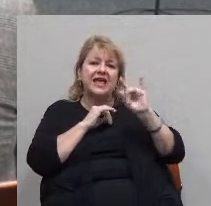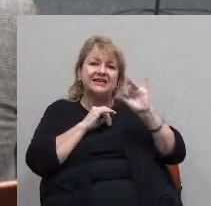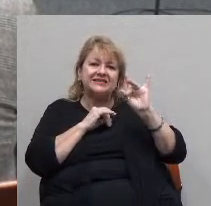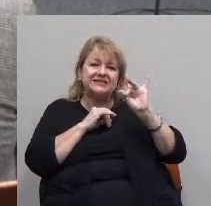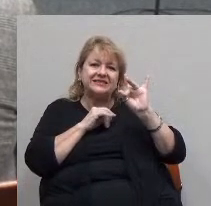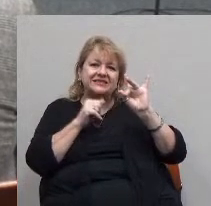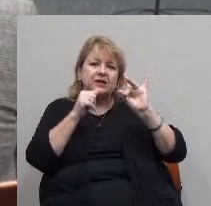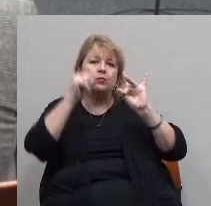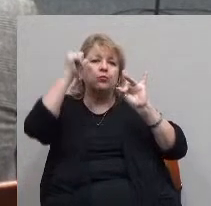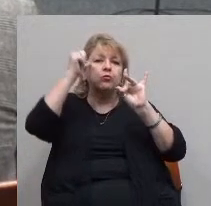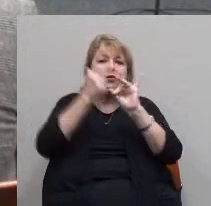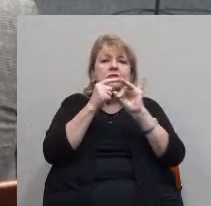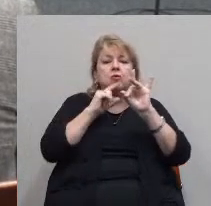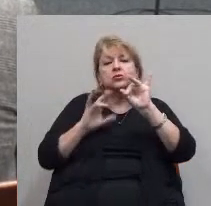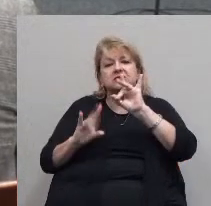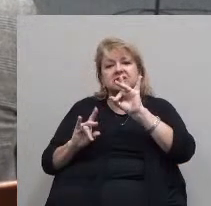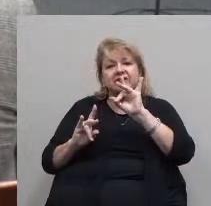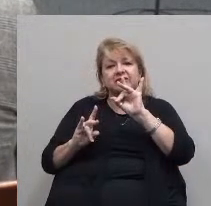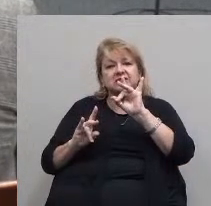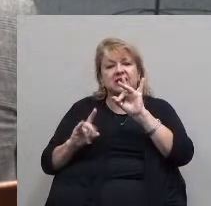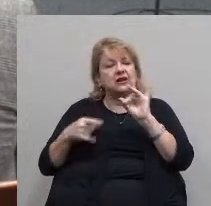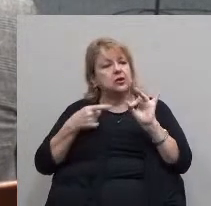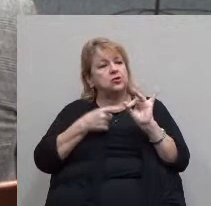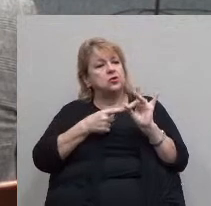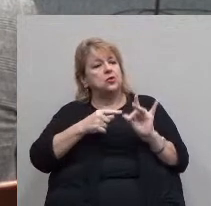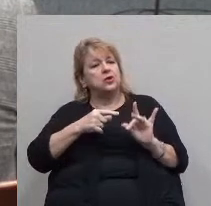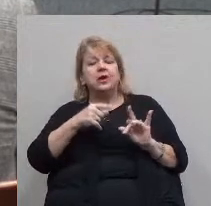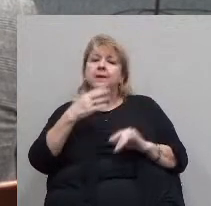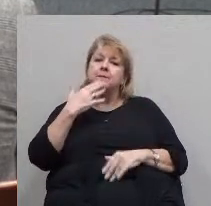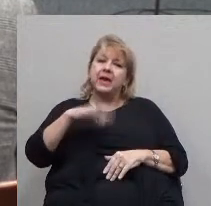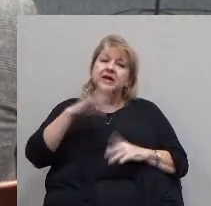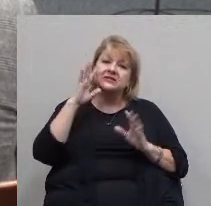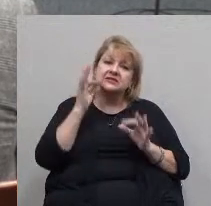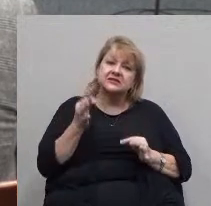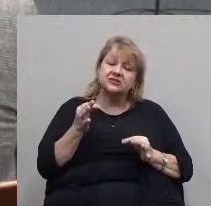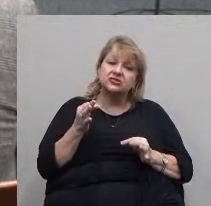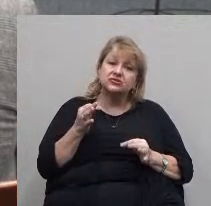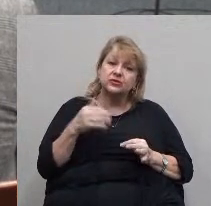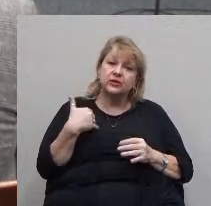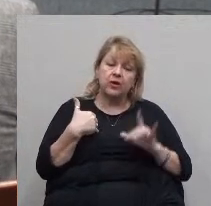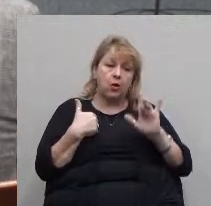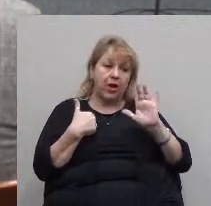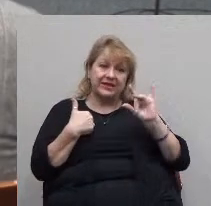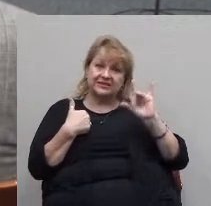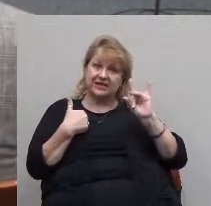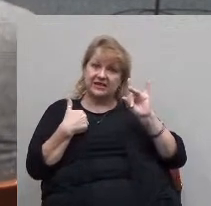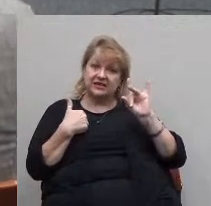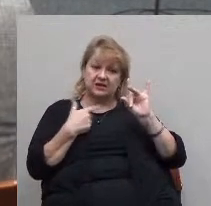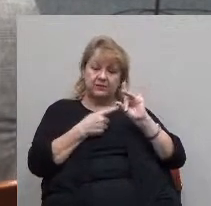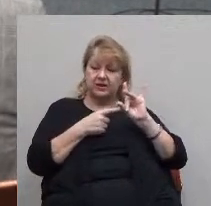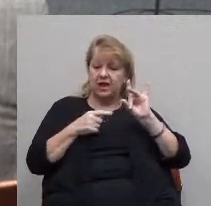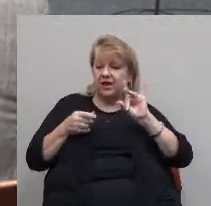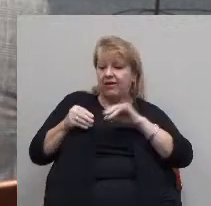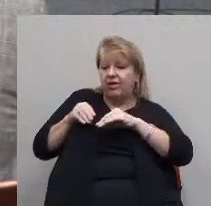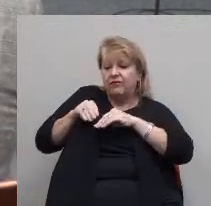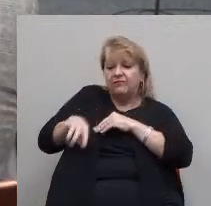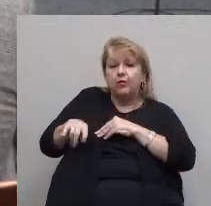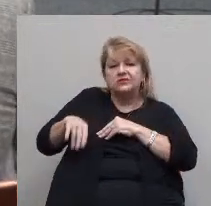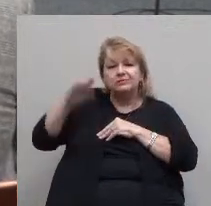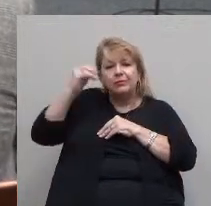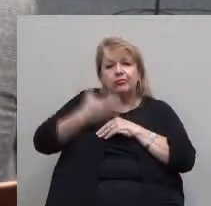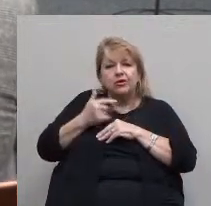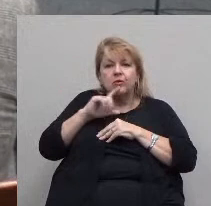those kinds of situations. Yeah, which, bad decision early on, but should that preclude that person for the rest of their life from being